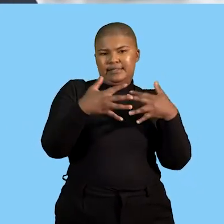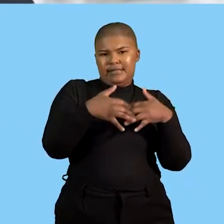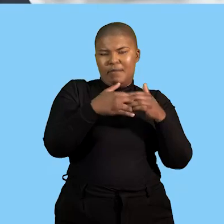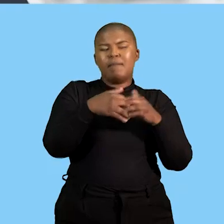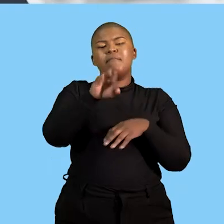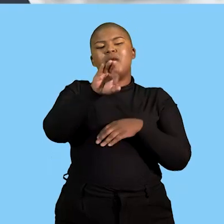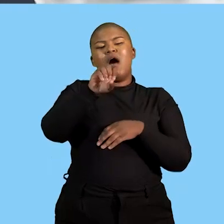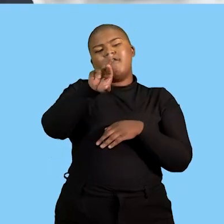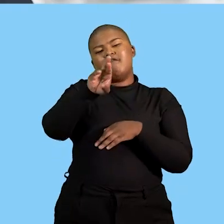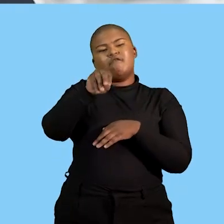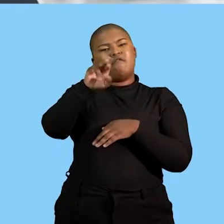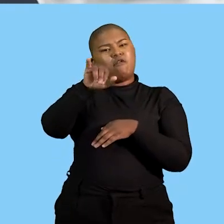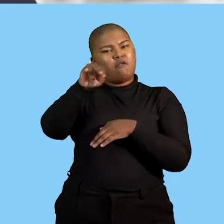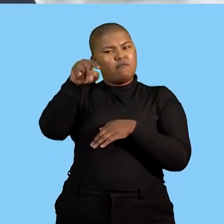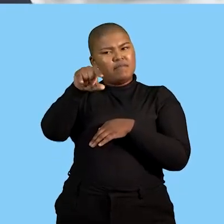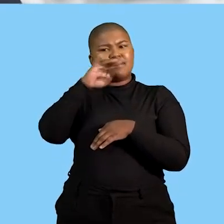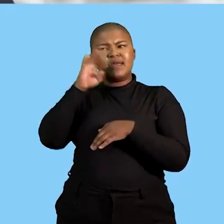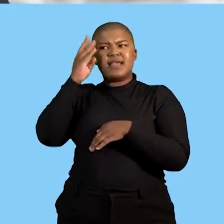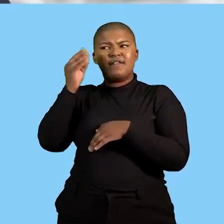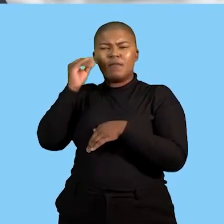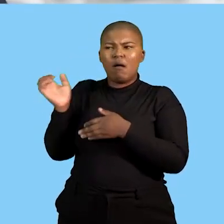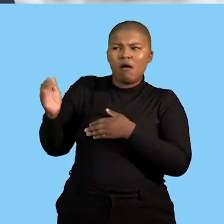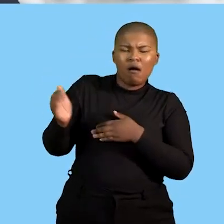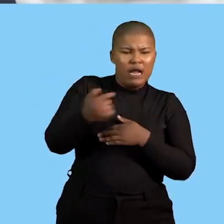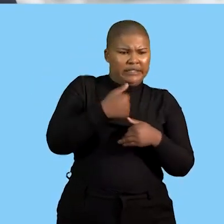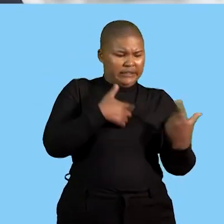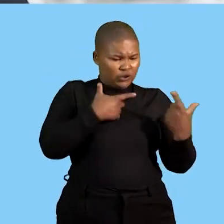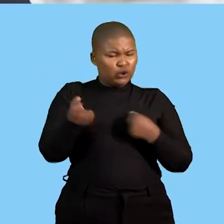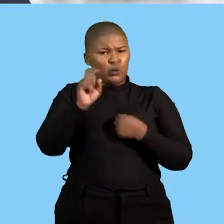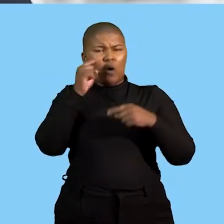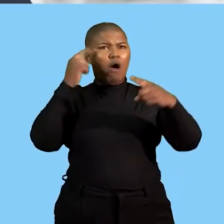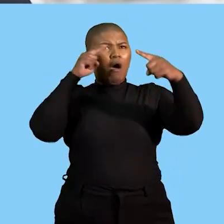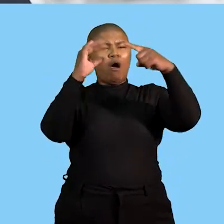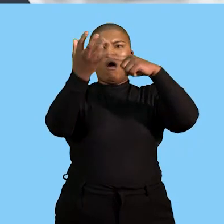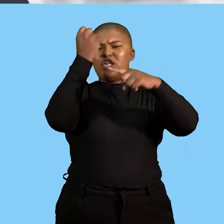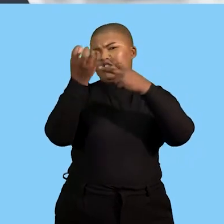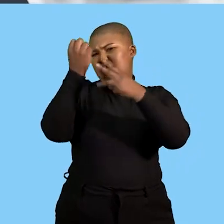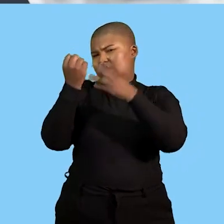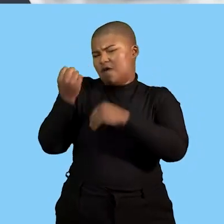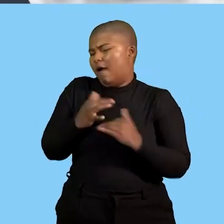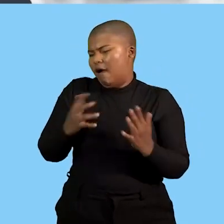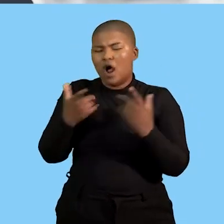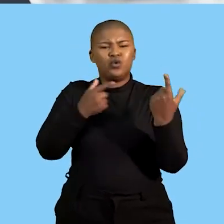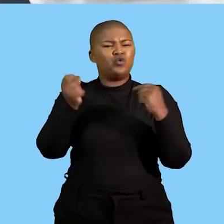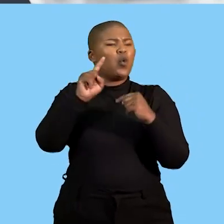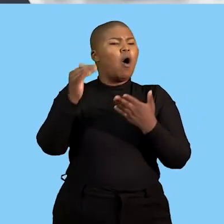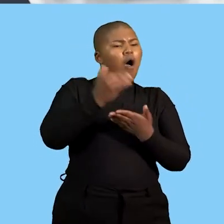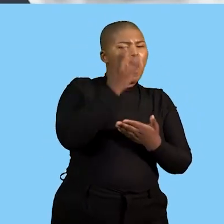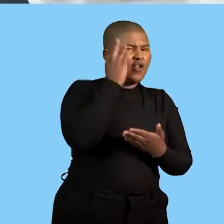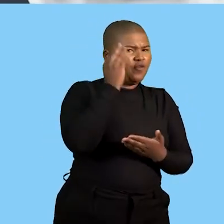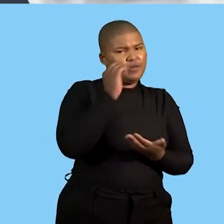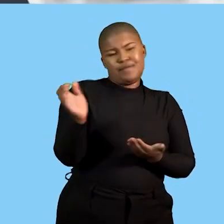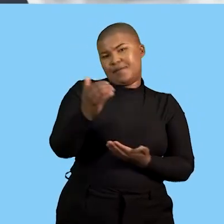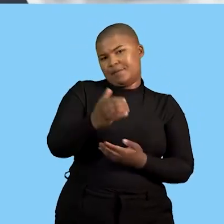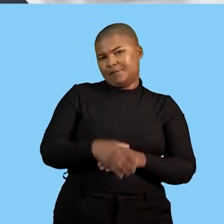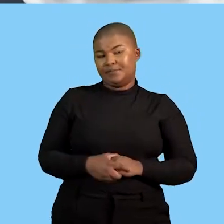gathering information to say, what should we do for us to achieve this project or this task successfully as a